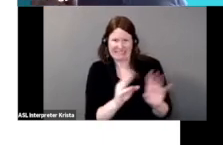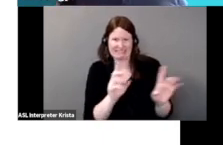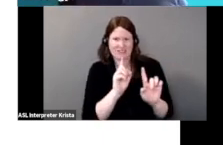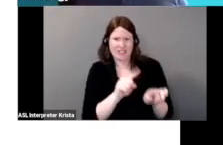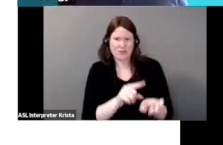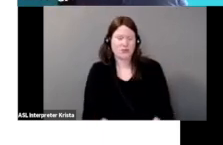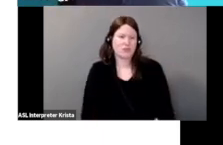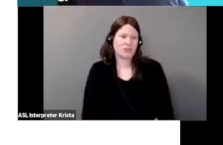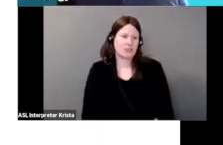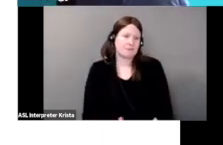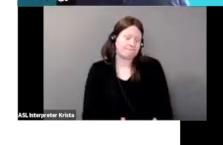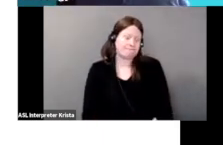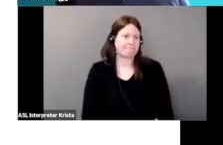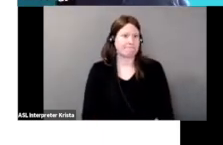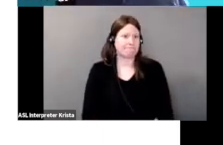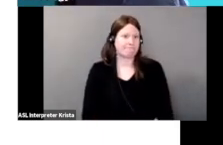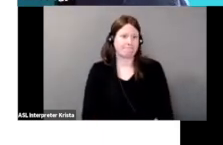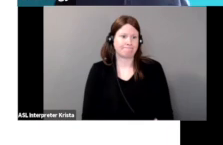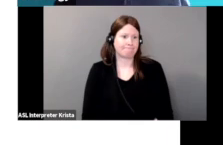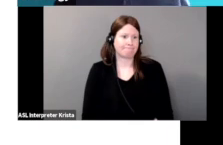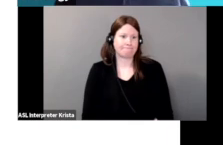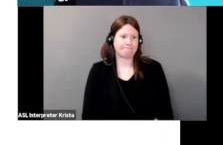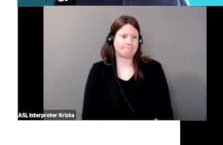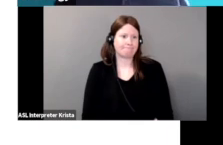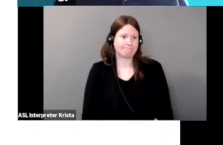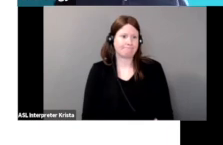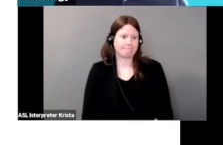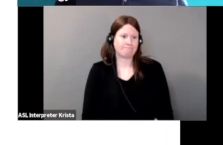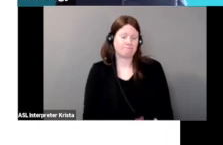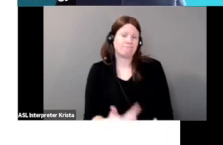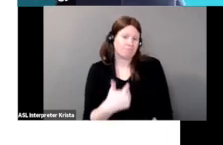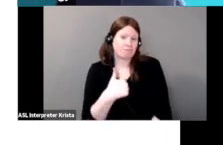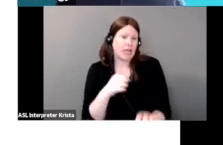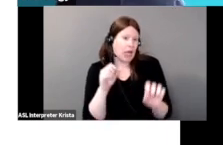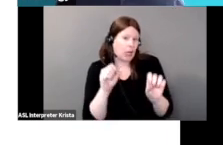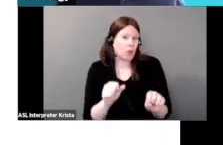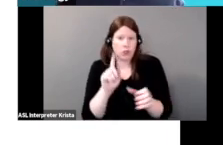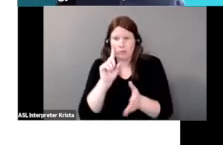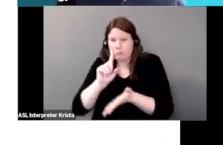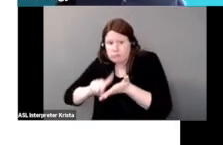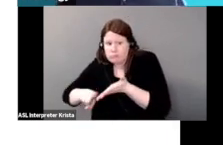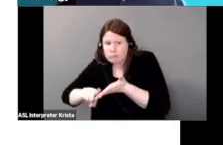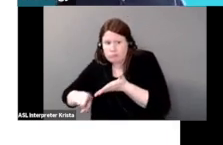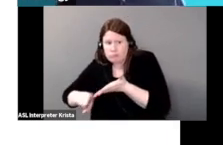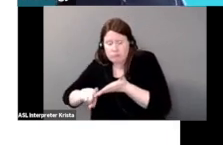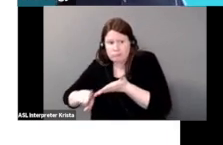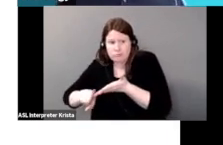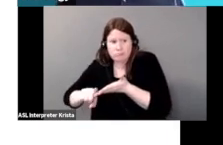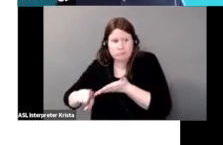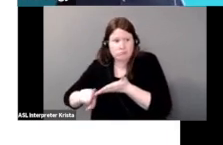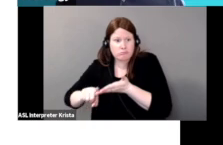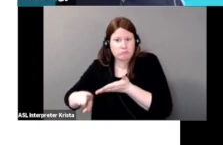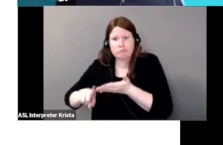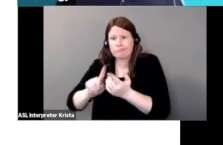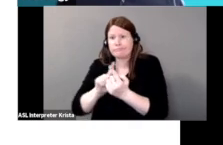That's something where certainly that's something that I could look at as part of, a